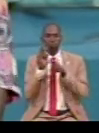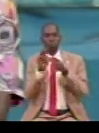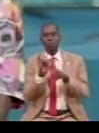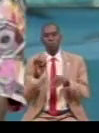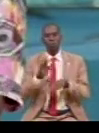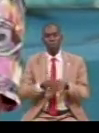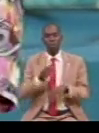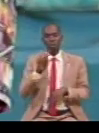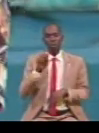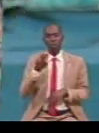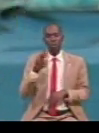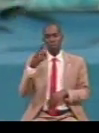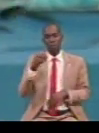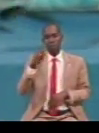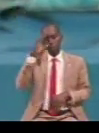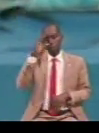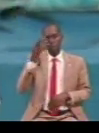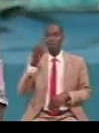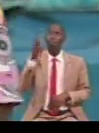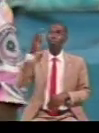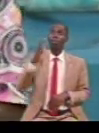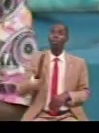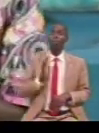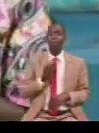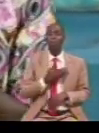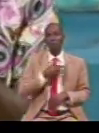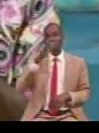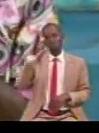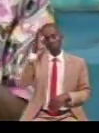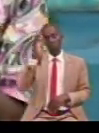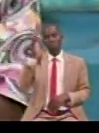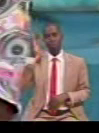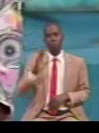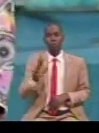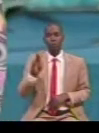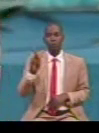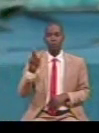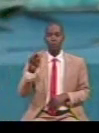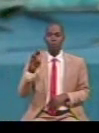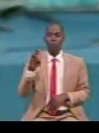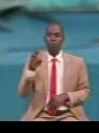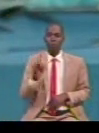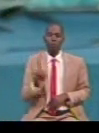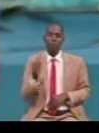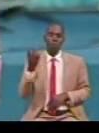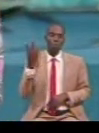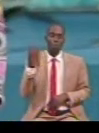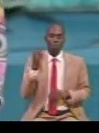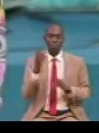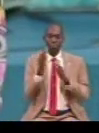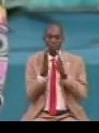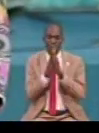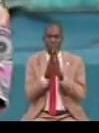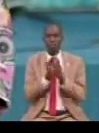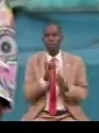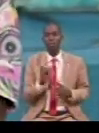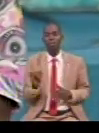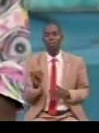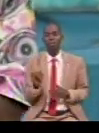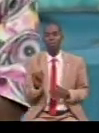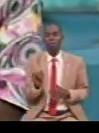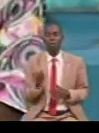God, our father, Dr. Pastor KUMUYI, as he was praying, what happened